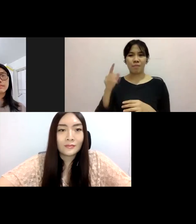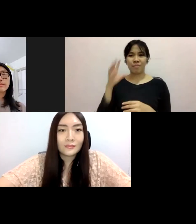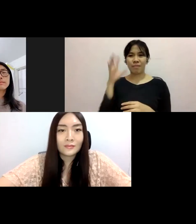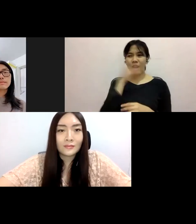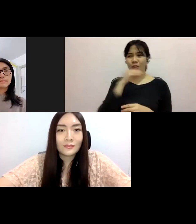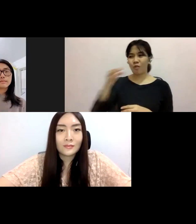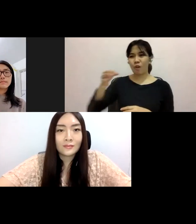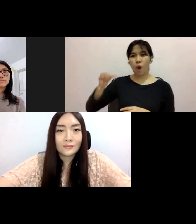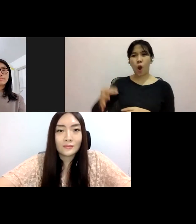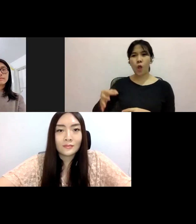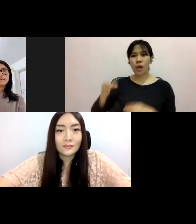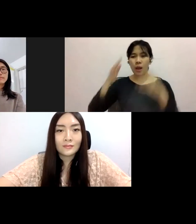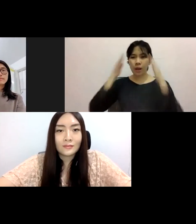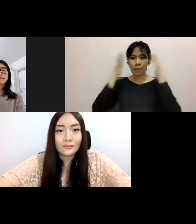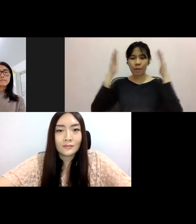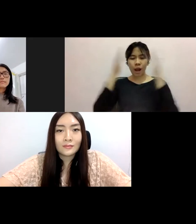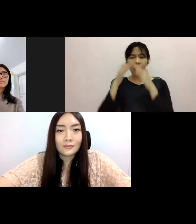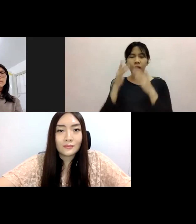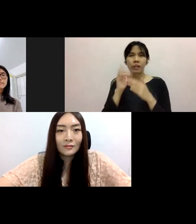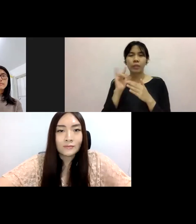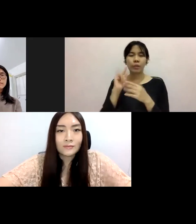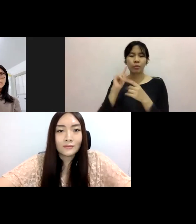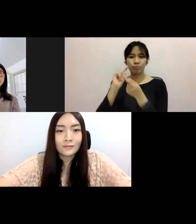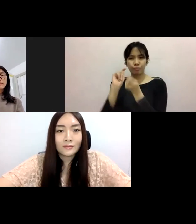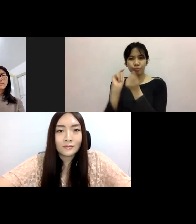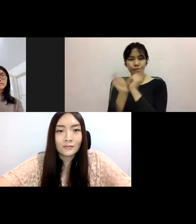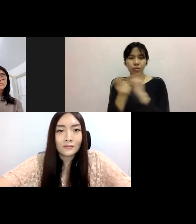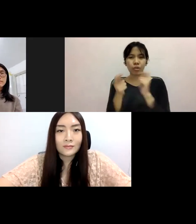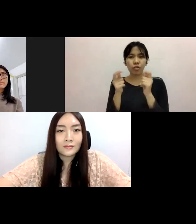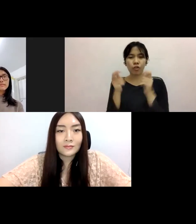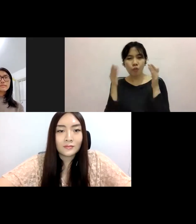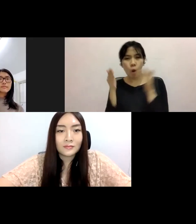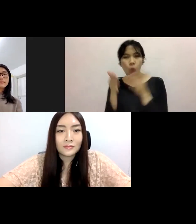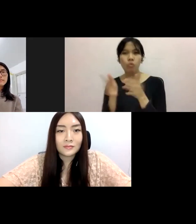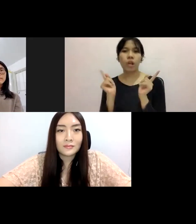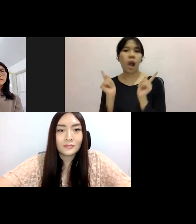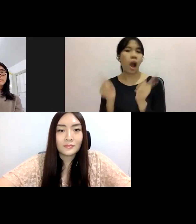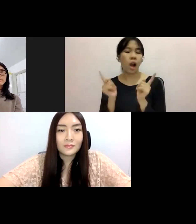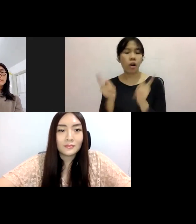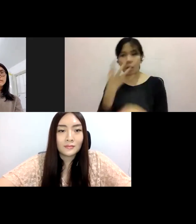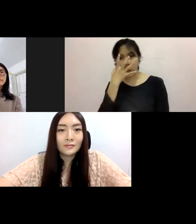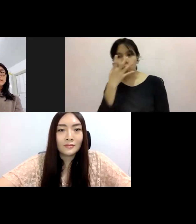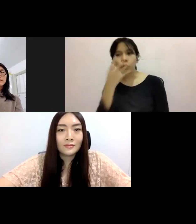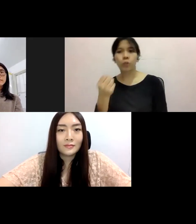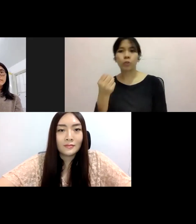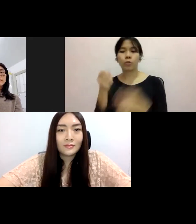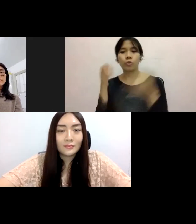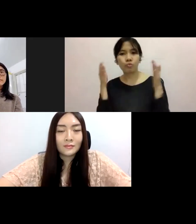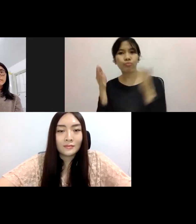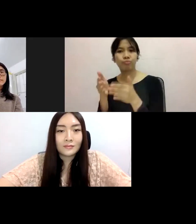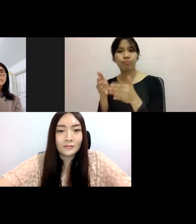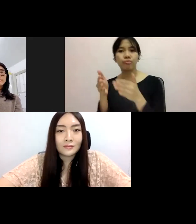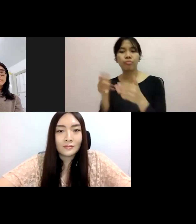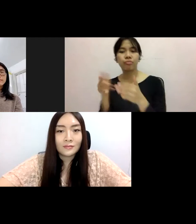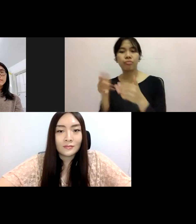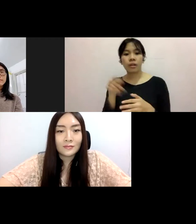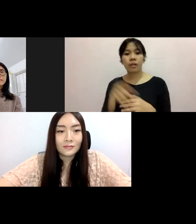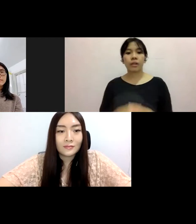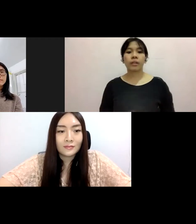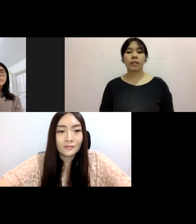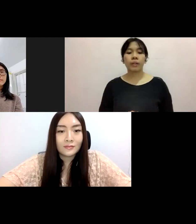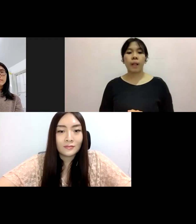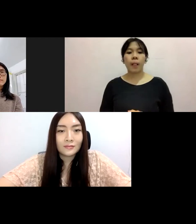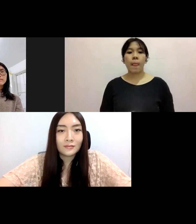the how do I say, the value of the patriarchy is getting stronger than before. It's strange, you